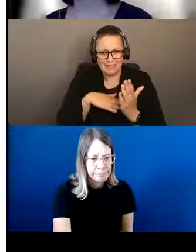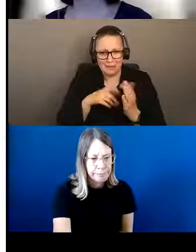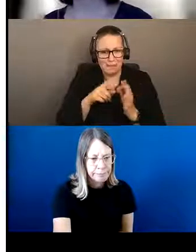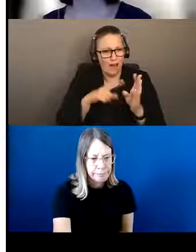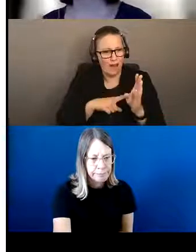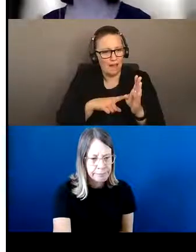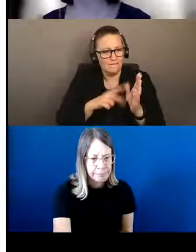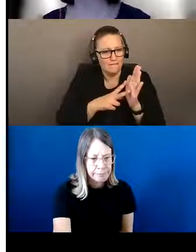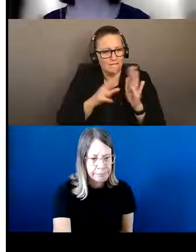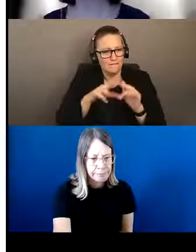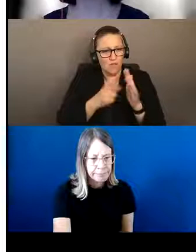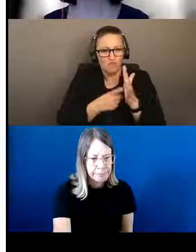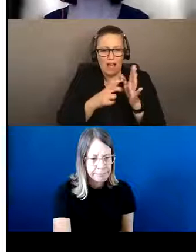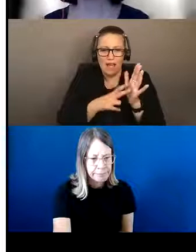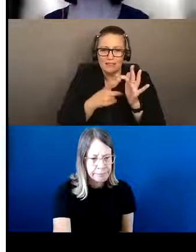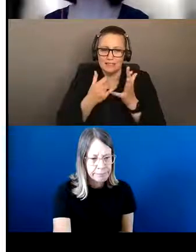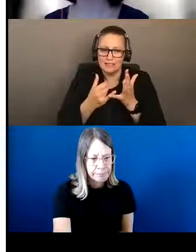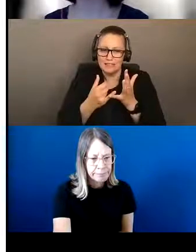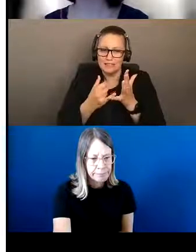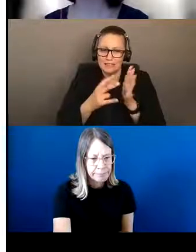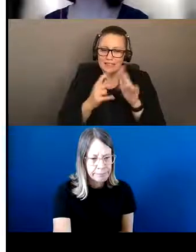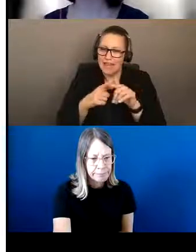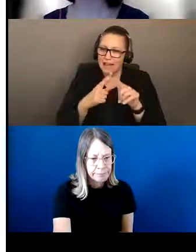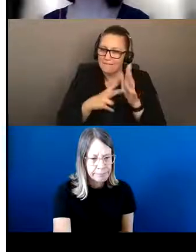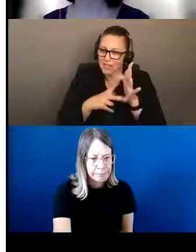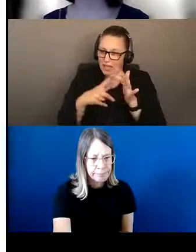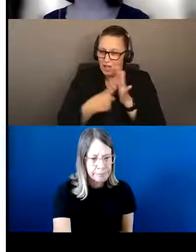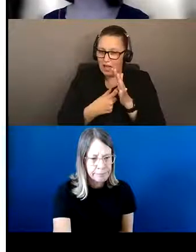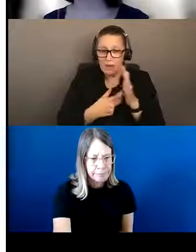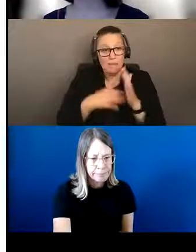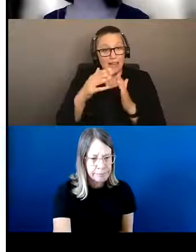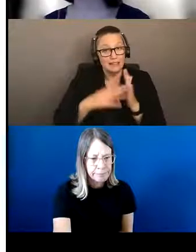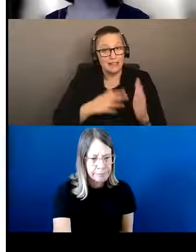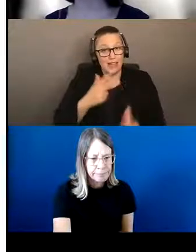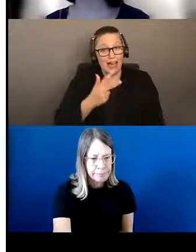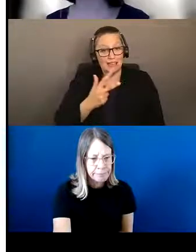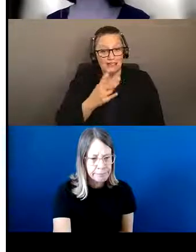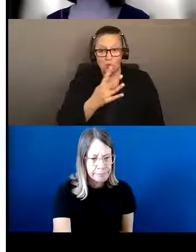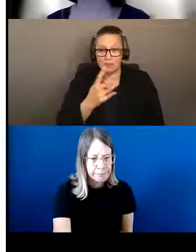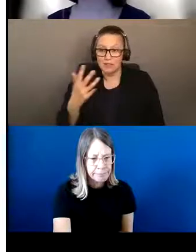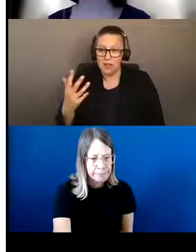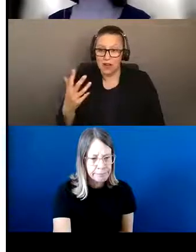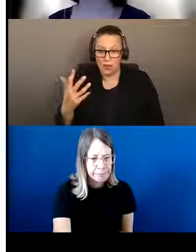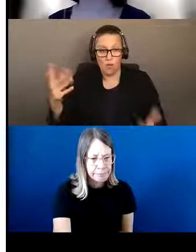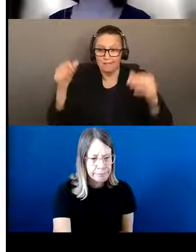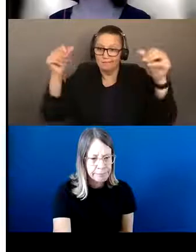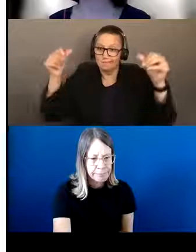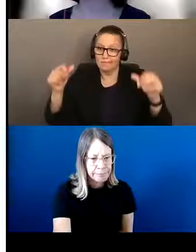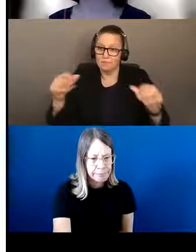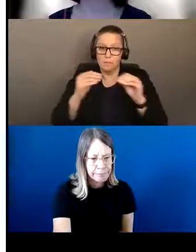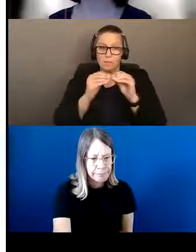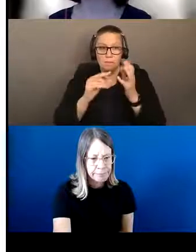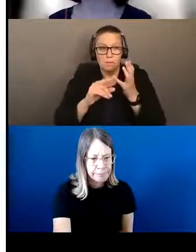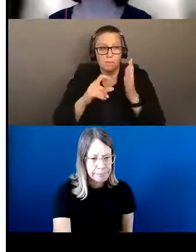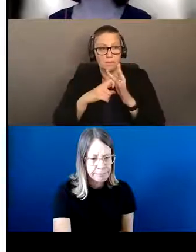in 1859, which hangs in Buckingham Palace. In the image, young Queen Victoria seems to be looking down at us on the ground